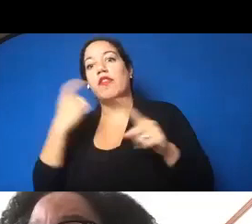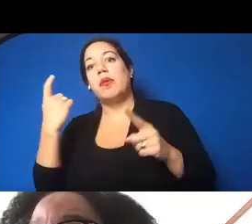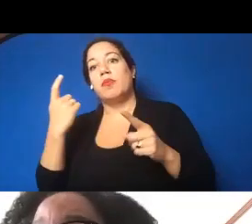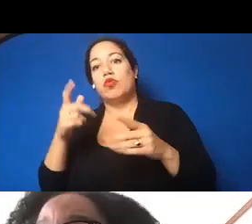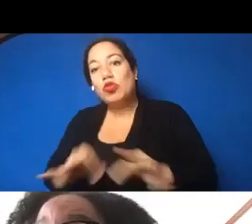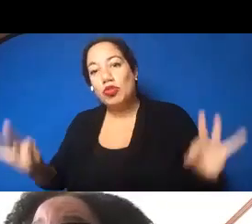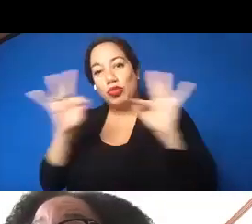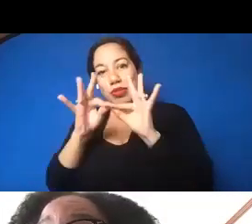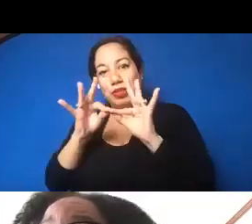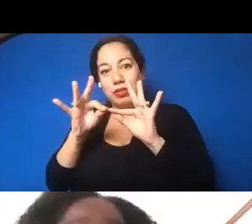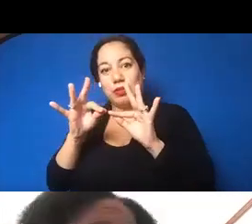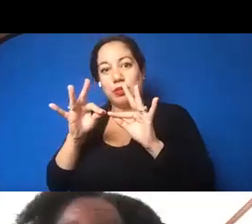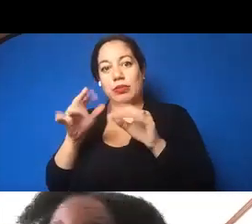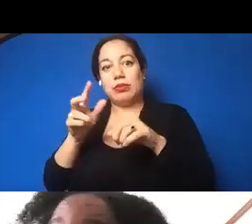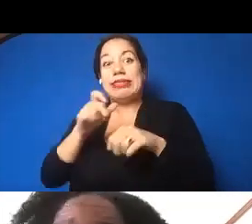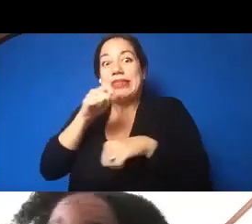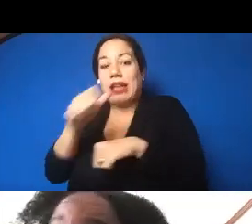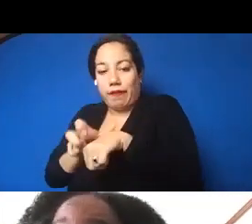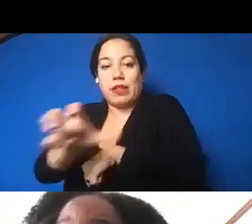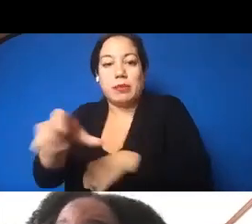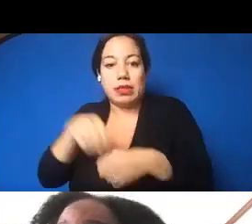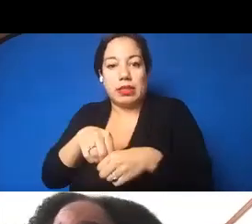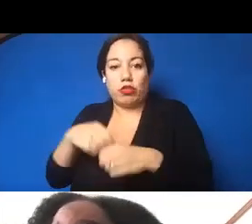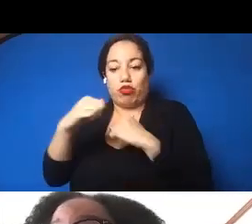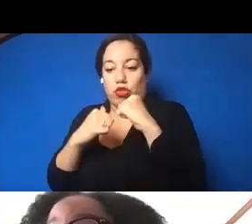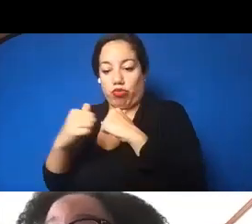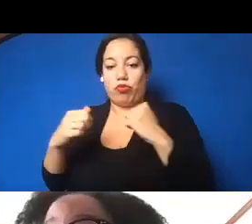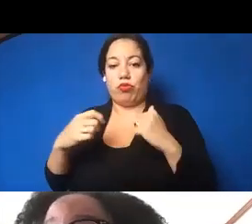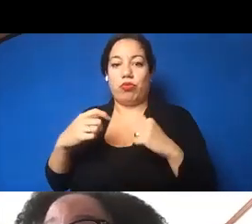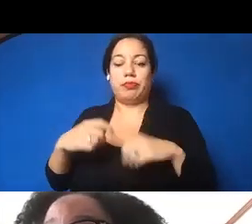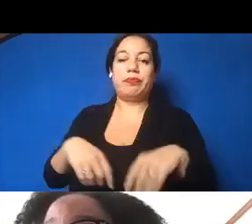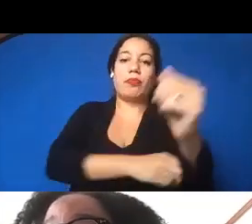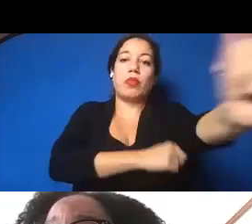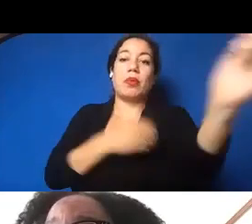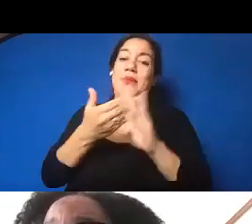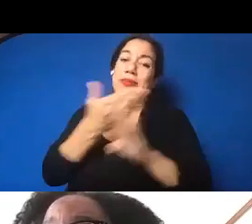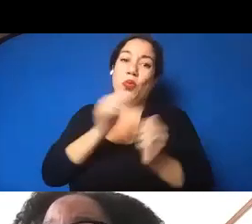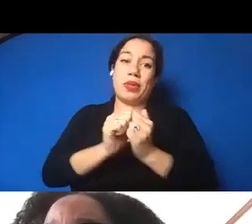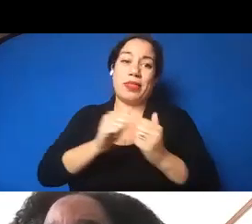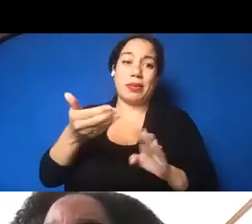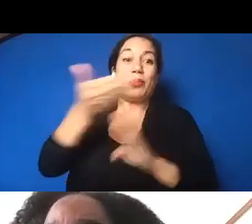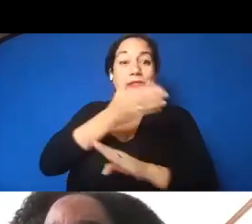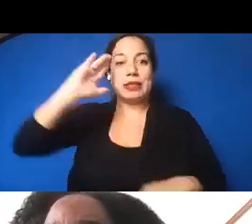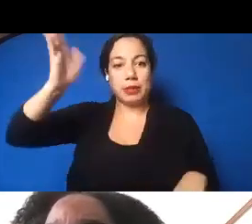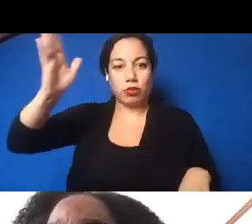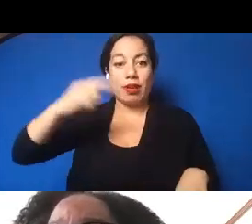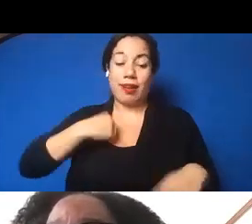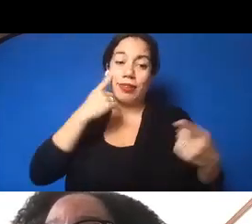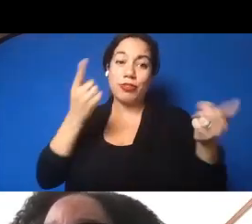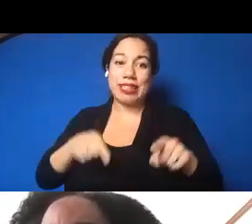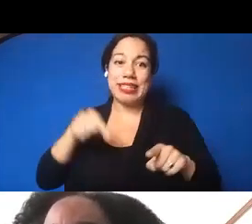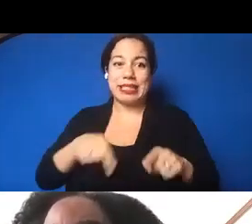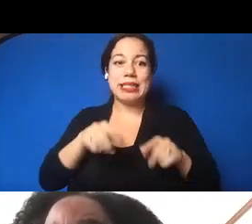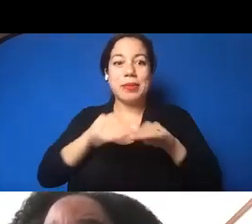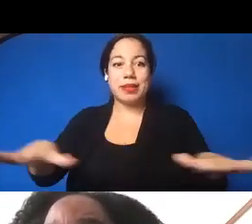infrastructure. You know, consistent with our previous speaker, I will definitely say that this pandemic has laid bare